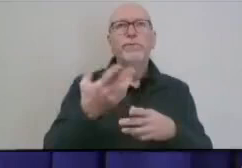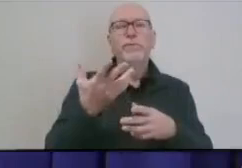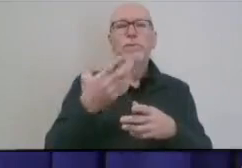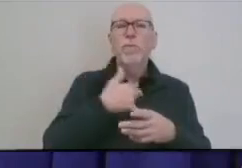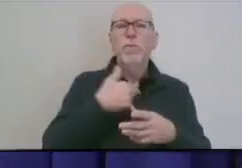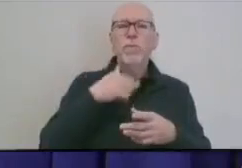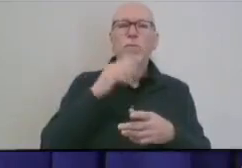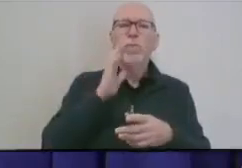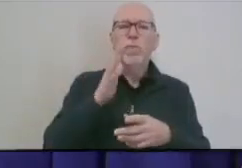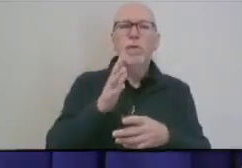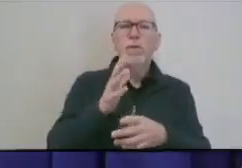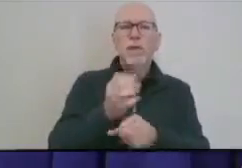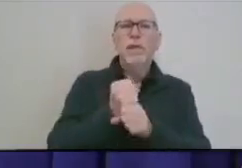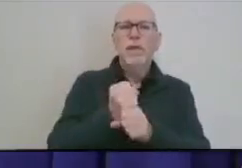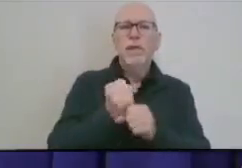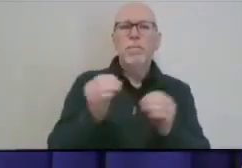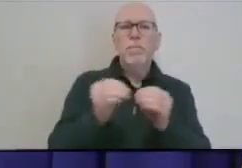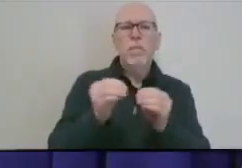more